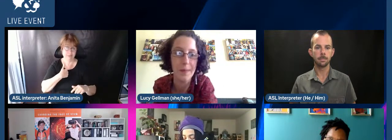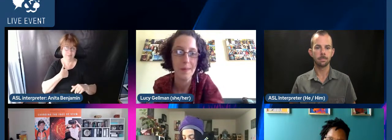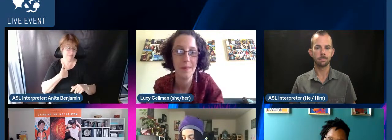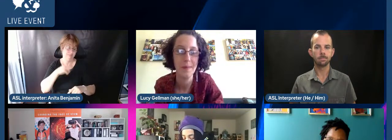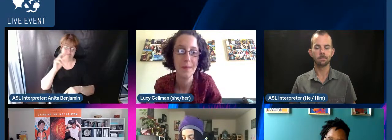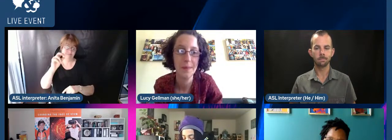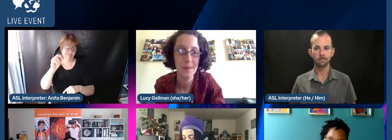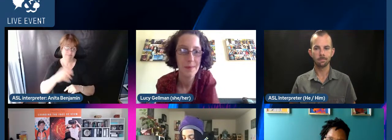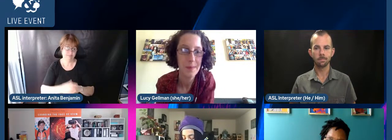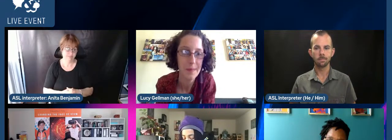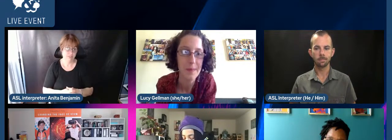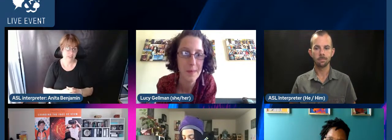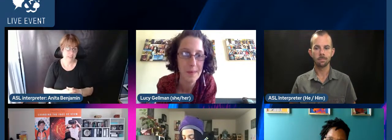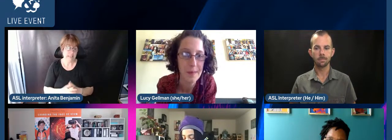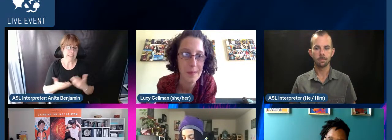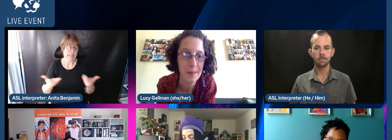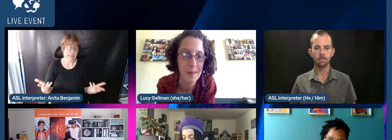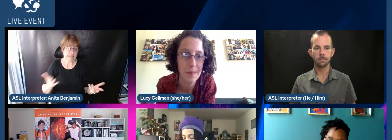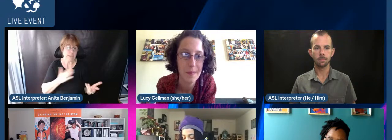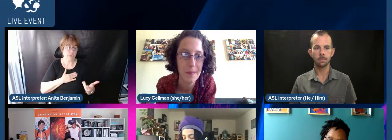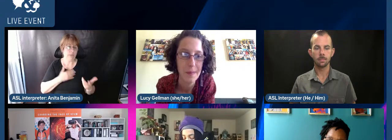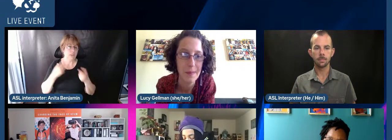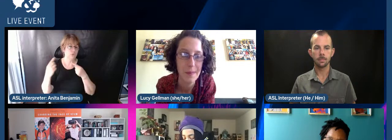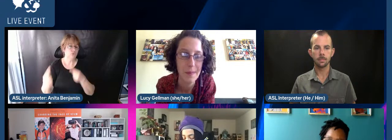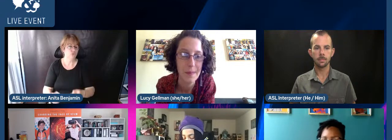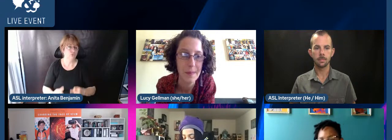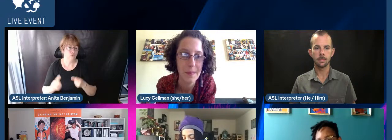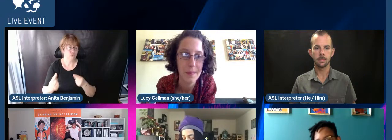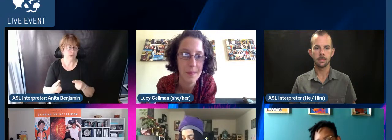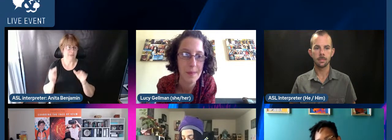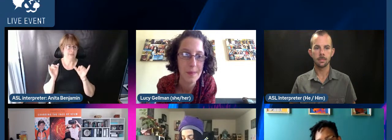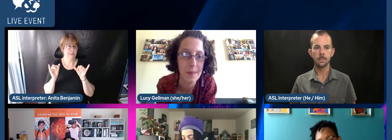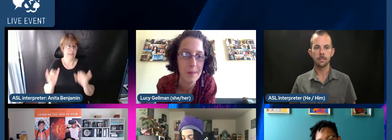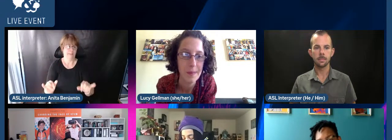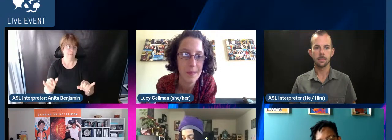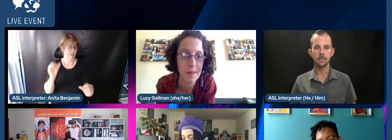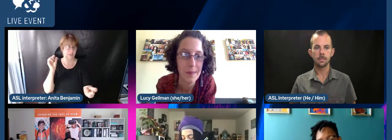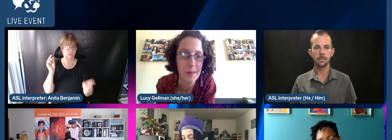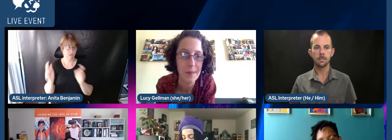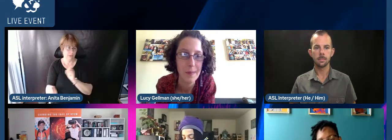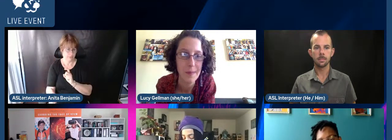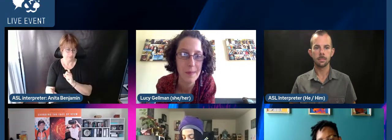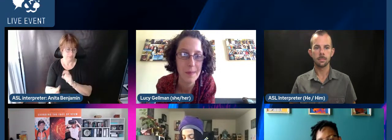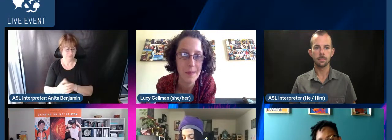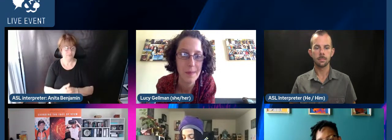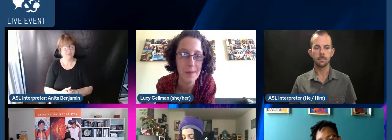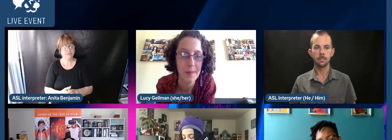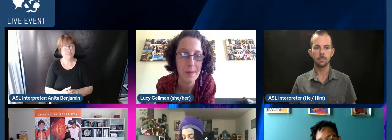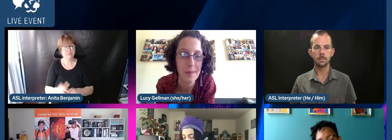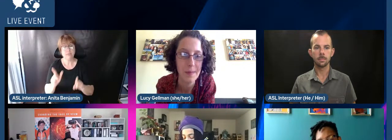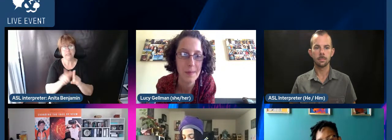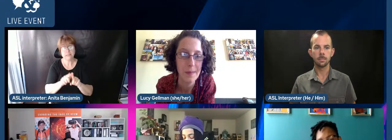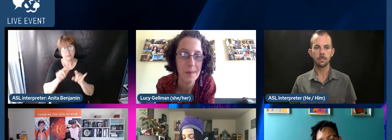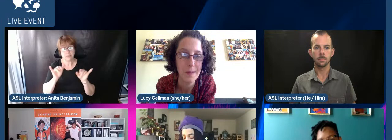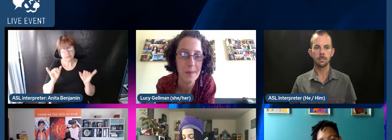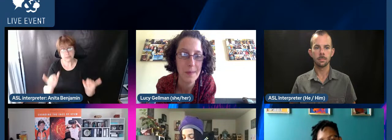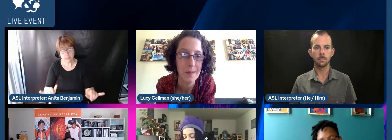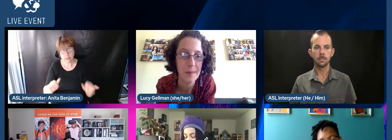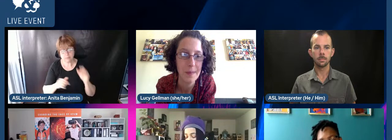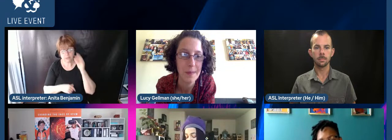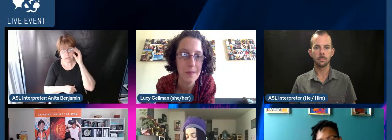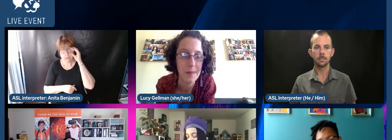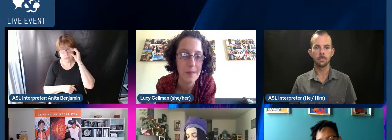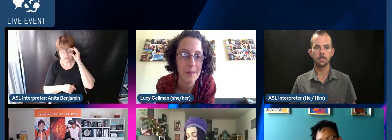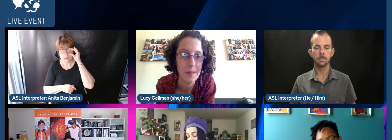So my struggle hasn't changed, but on the other side of that, I am